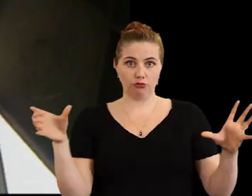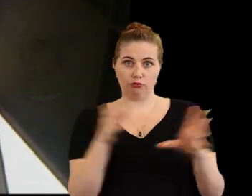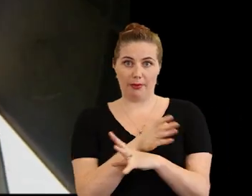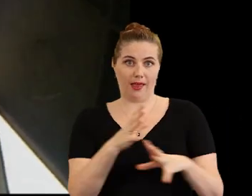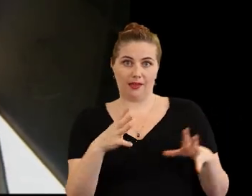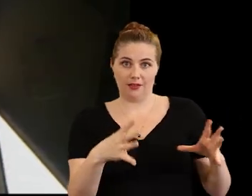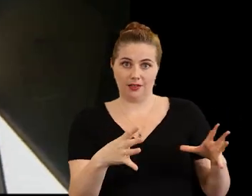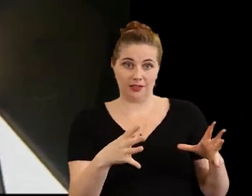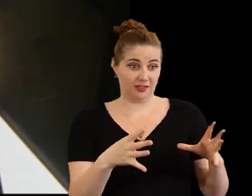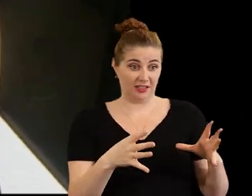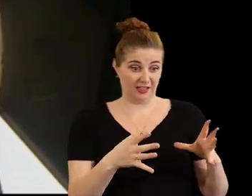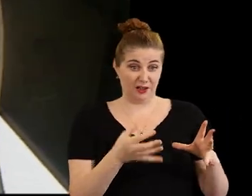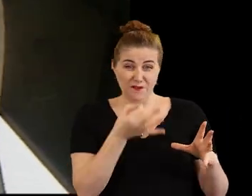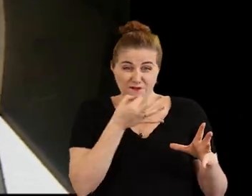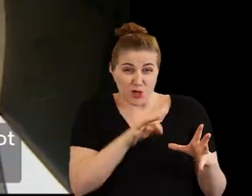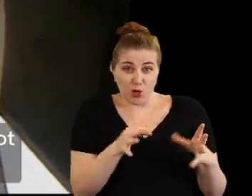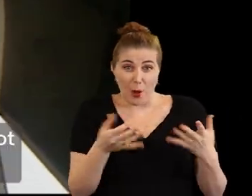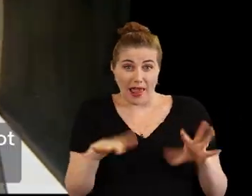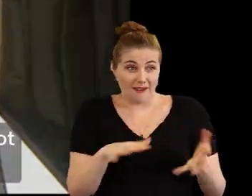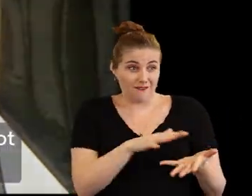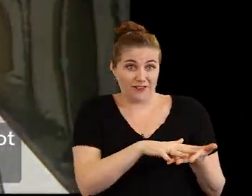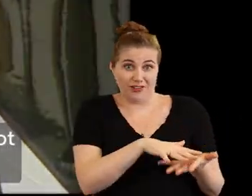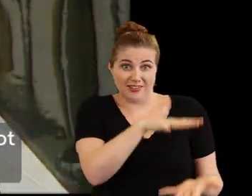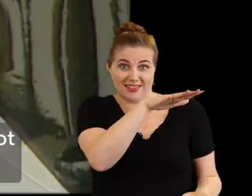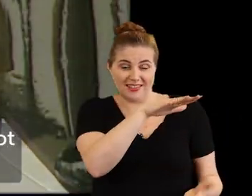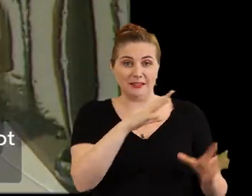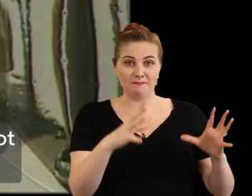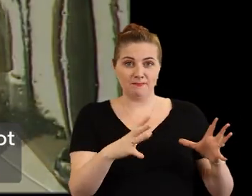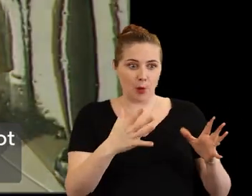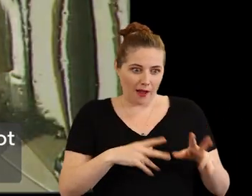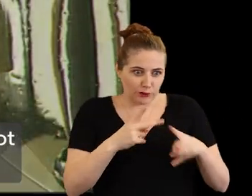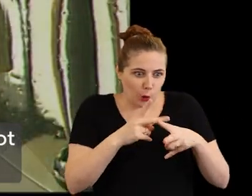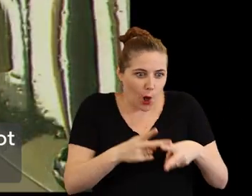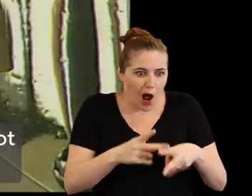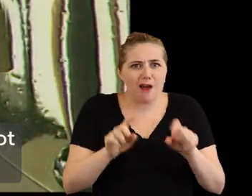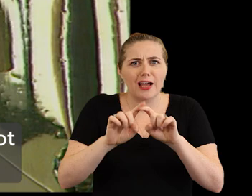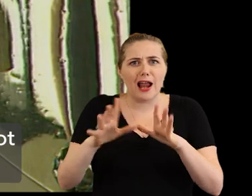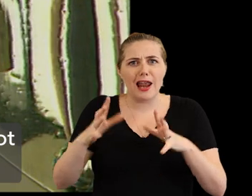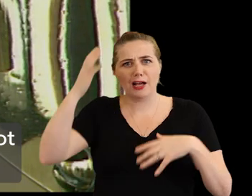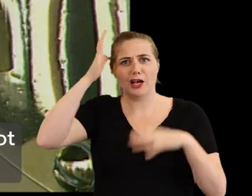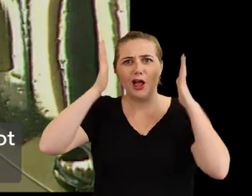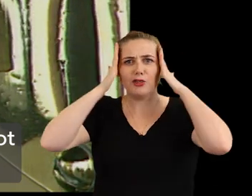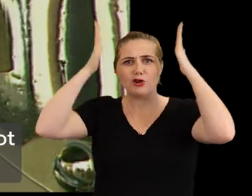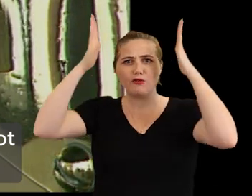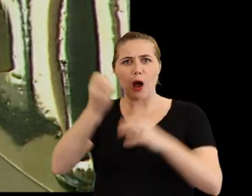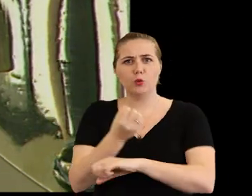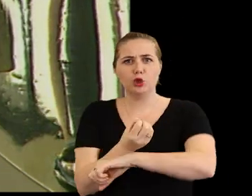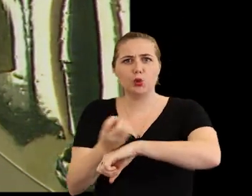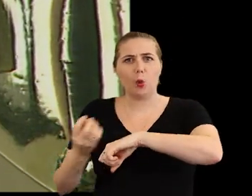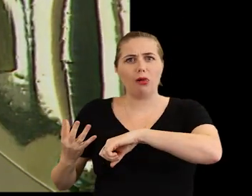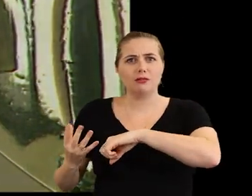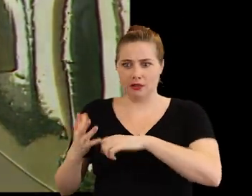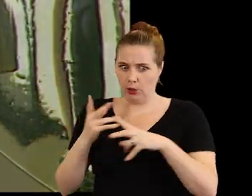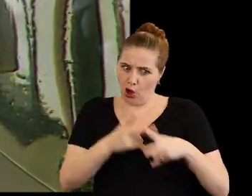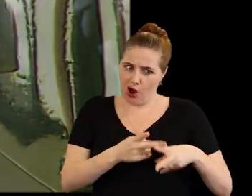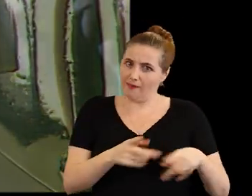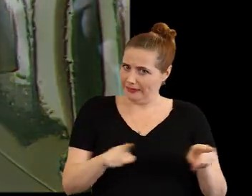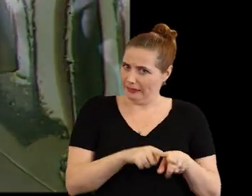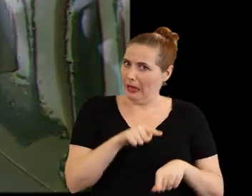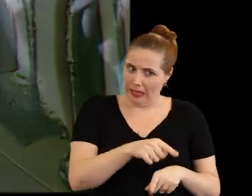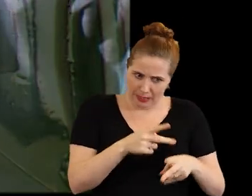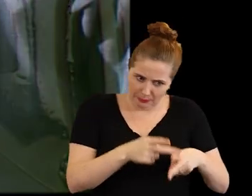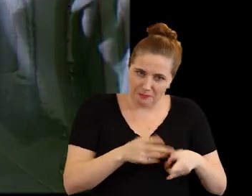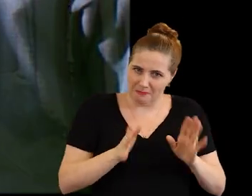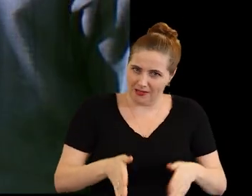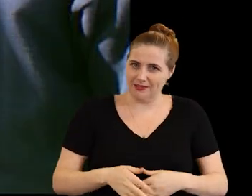a priceless commodity for Start Point Lighthouse, because with automation due up, I haven't got very many of these left in stock. So you have to guard them